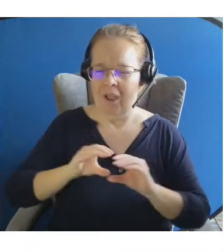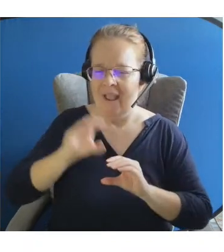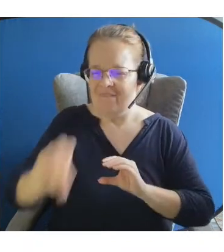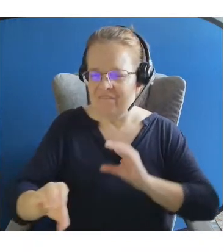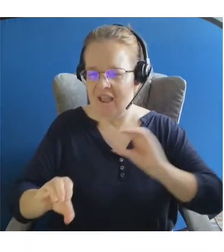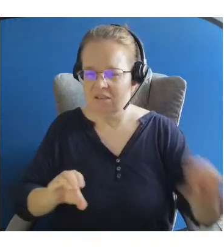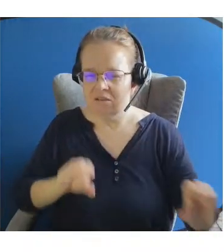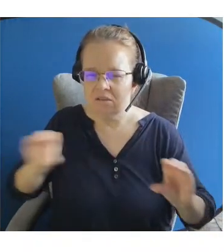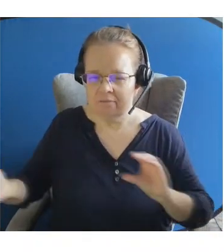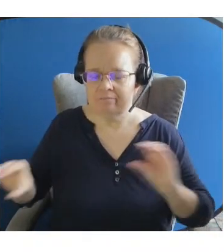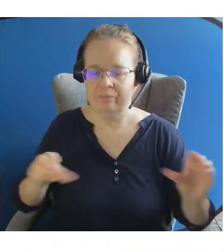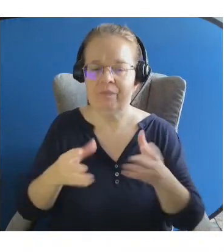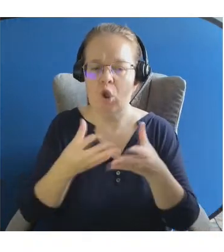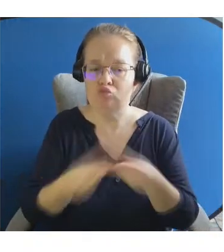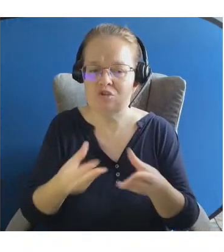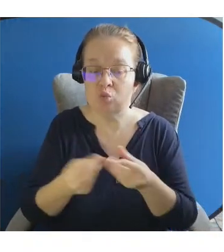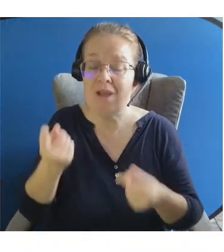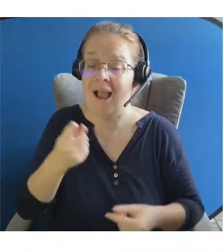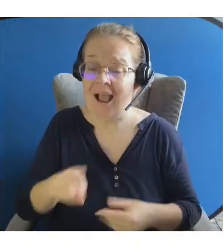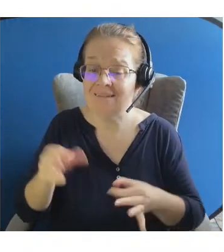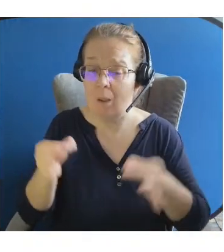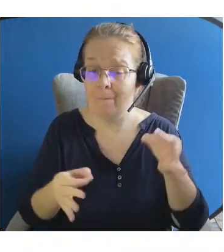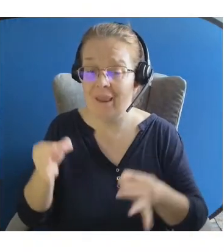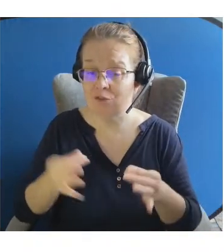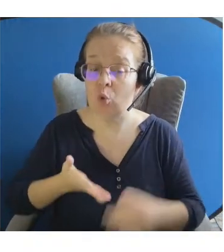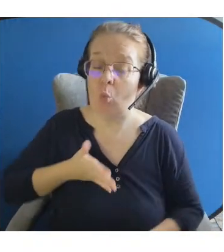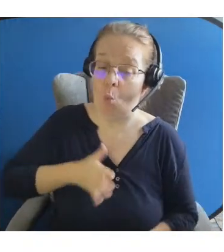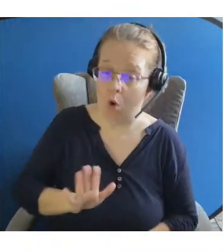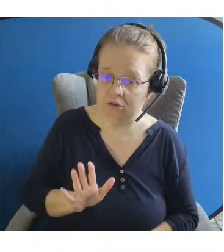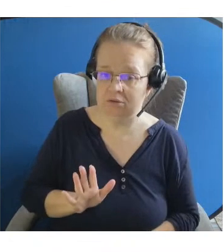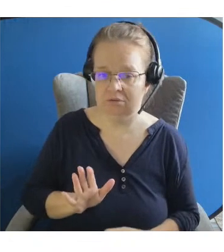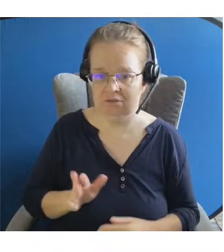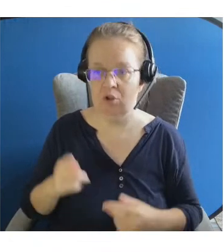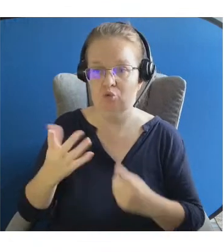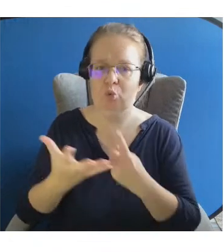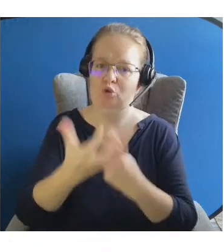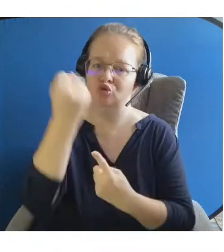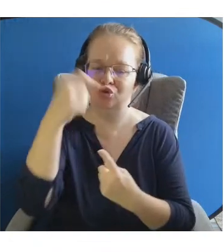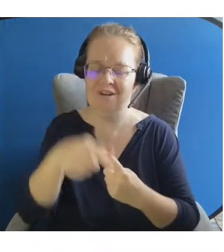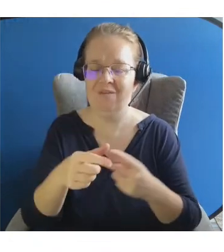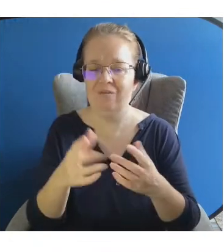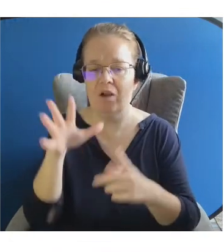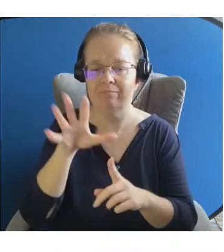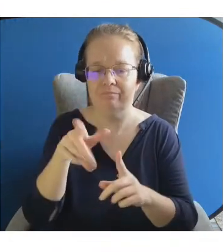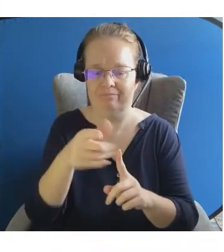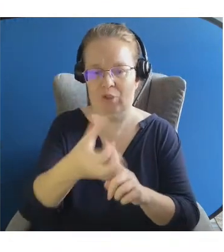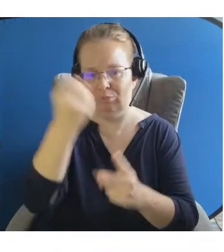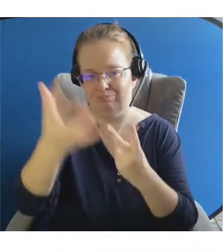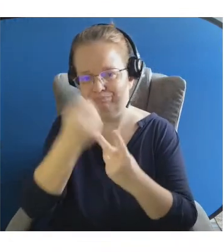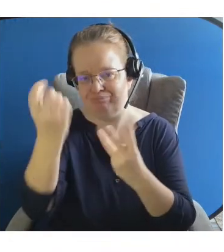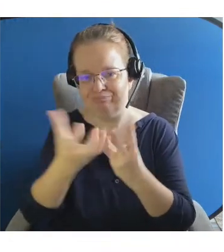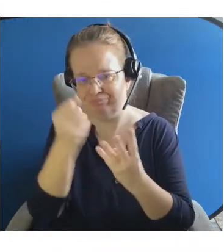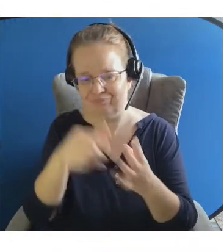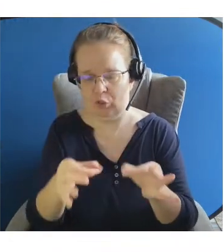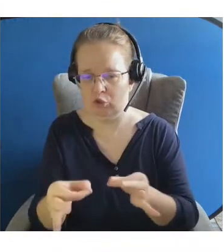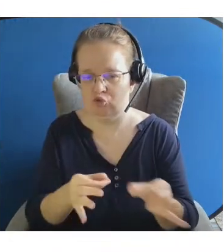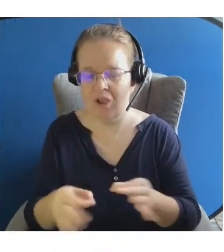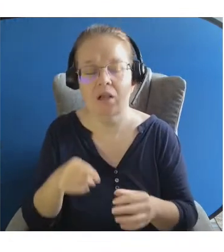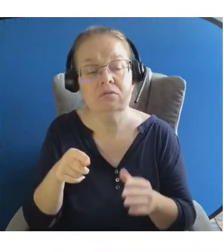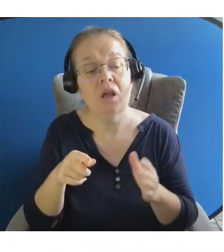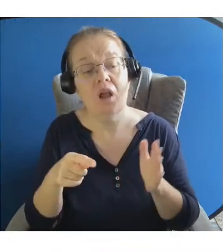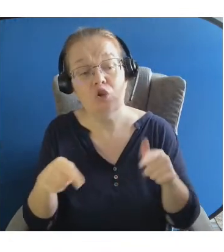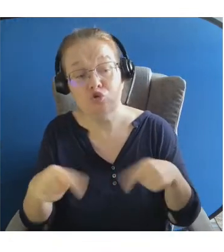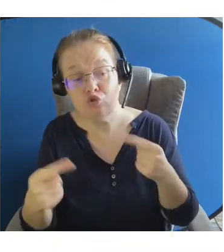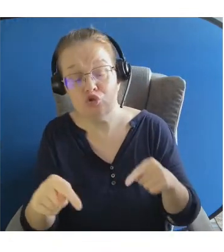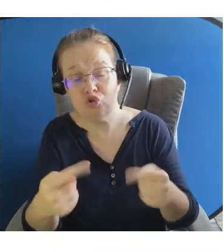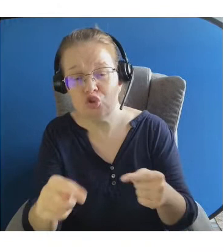the political will to achieve all the objectives of this strategy. I believe that many of these challenges will be shared as well,